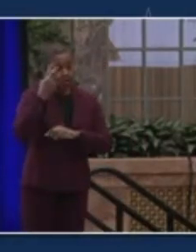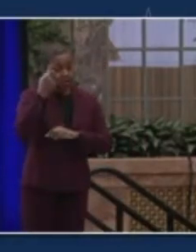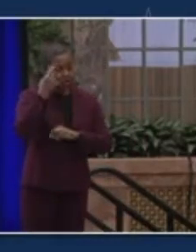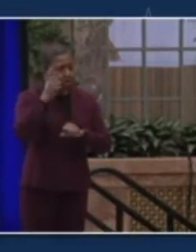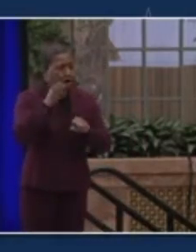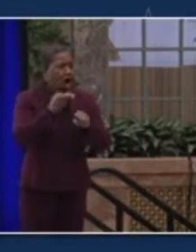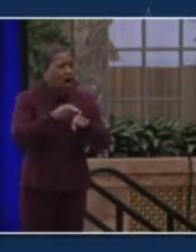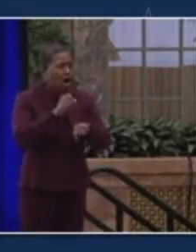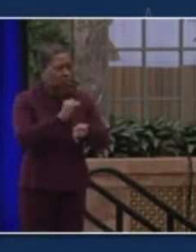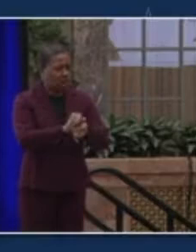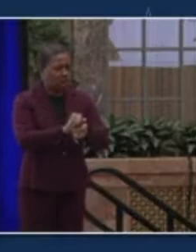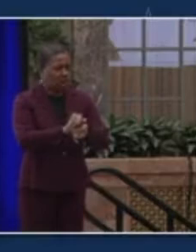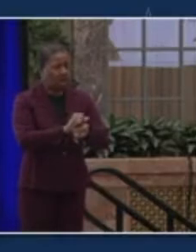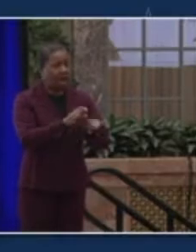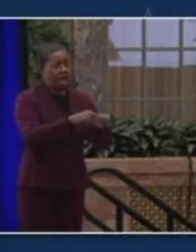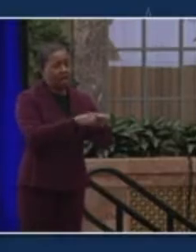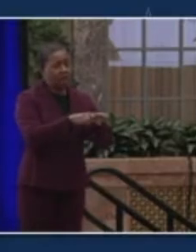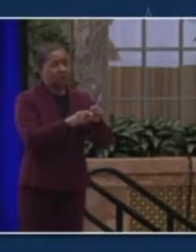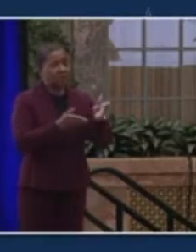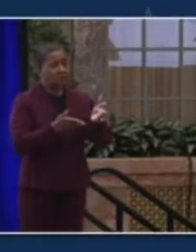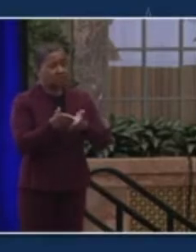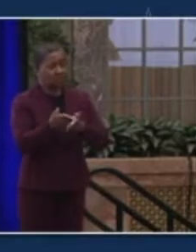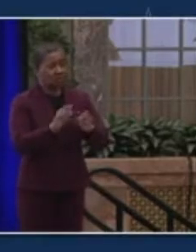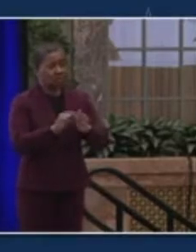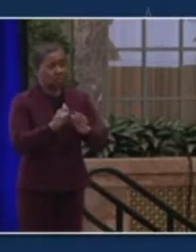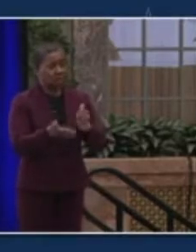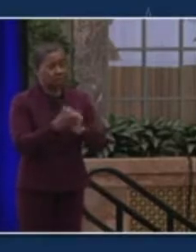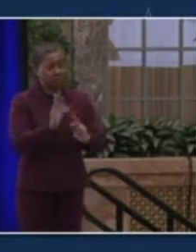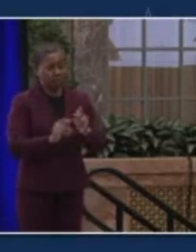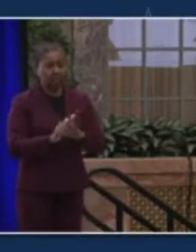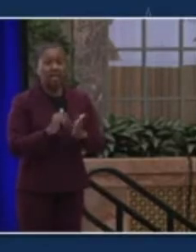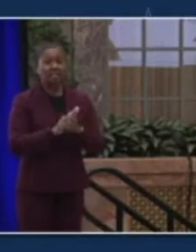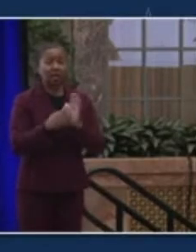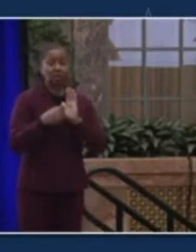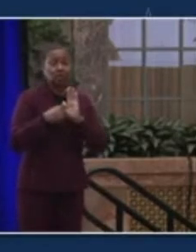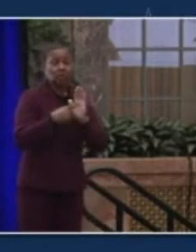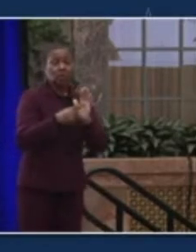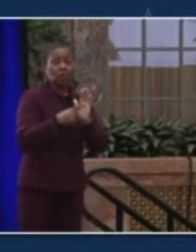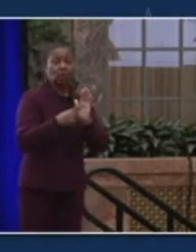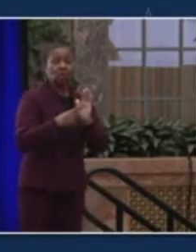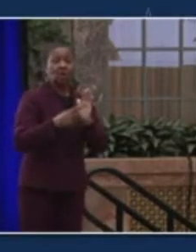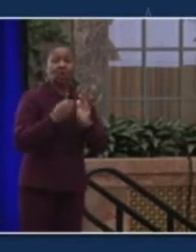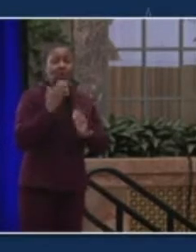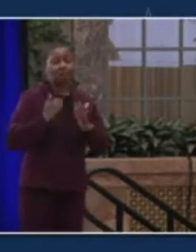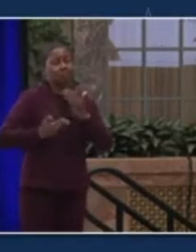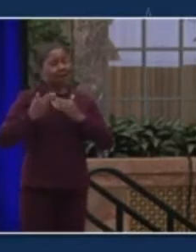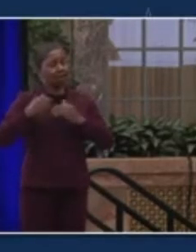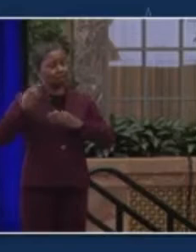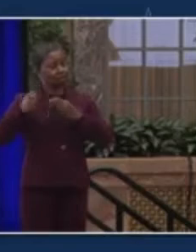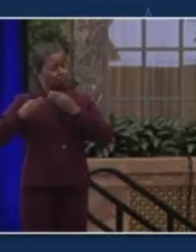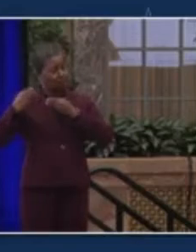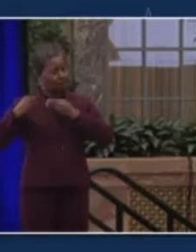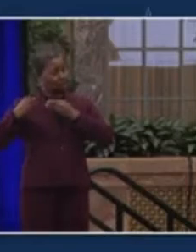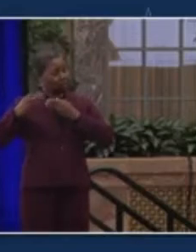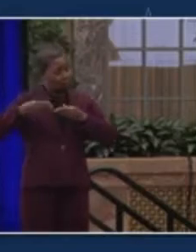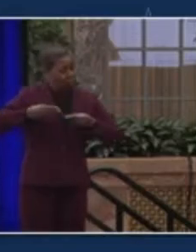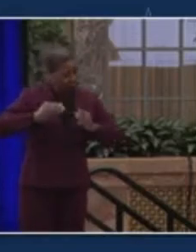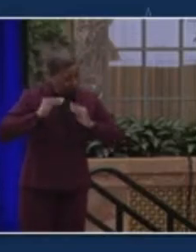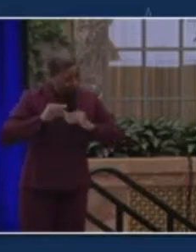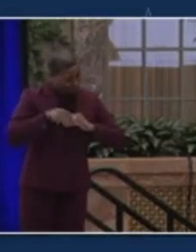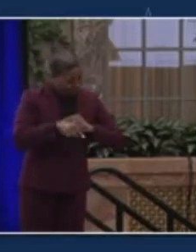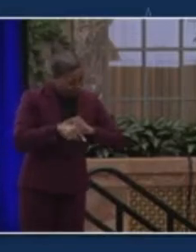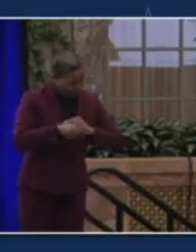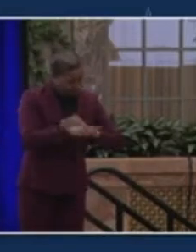work as well as service for others, which was demonstrated to him from prior generations at a young